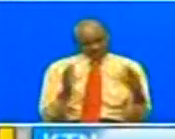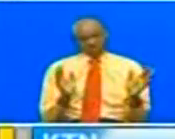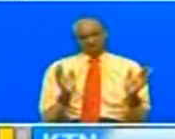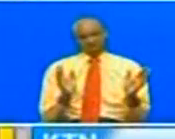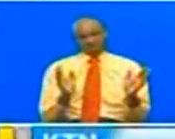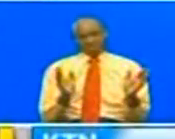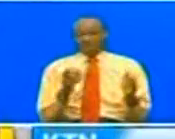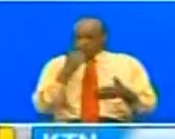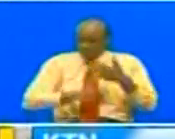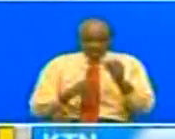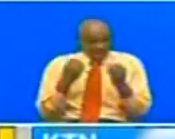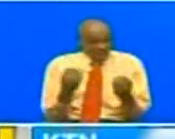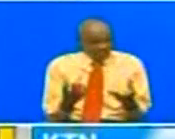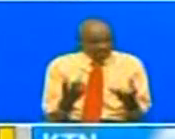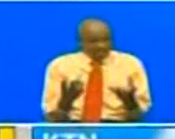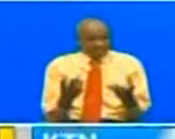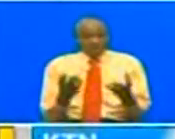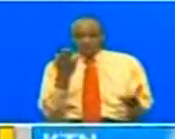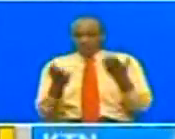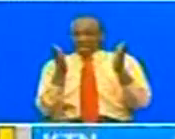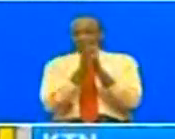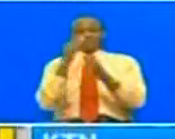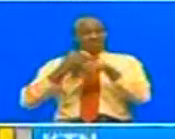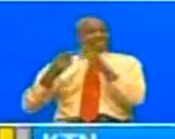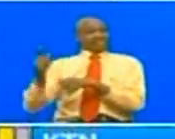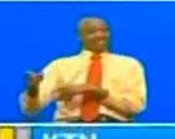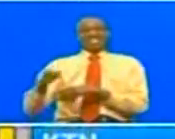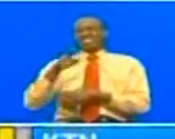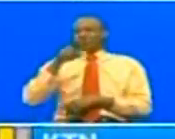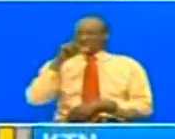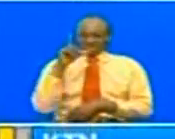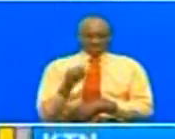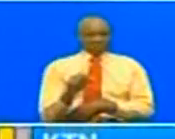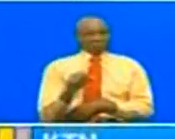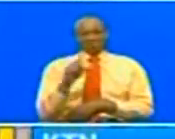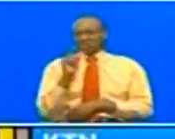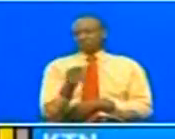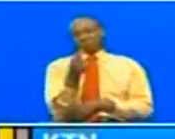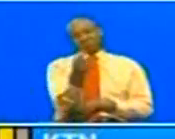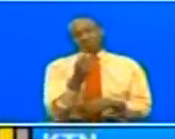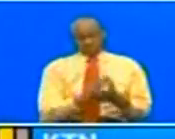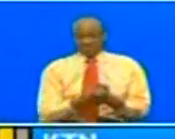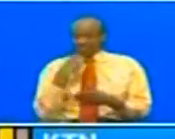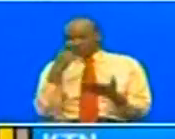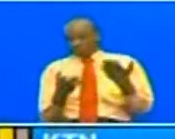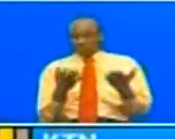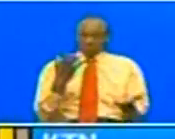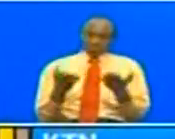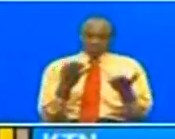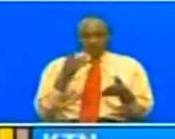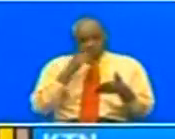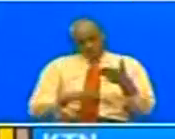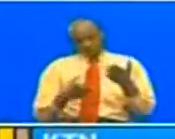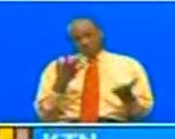The cost compared to building, the costs are far much less. I would say, what